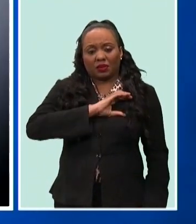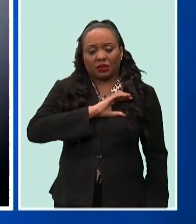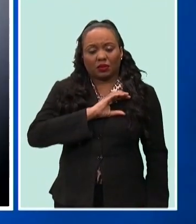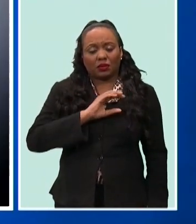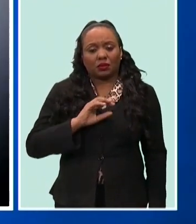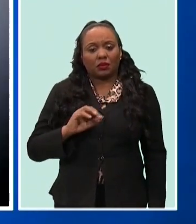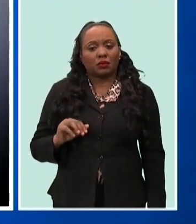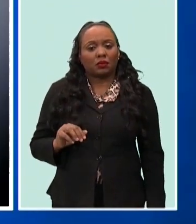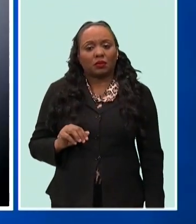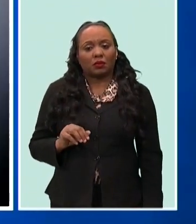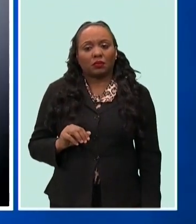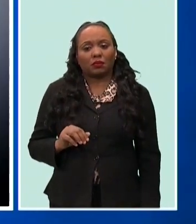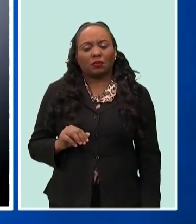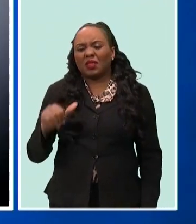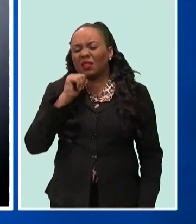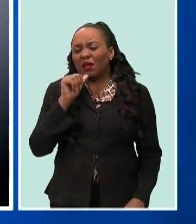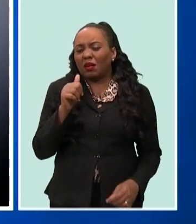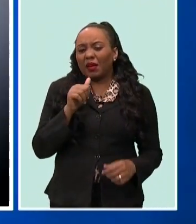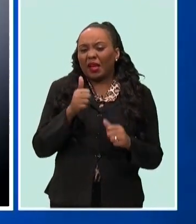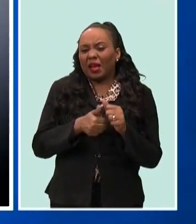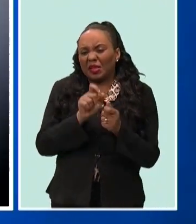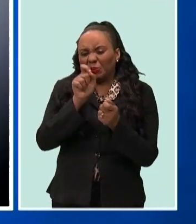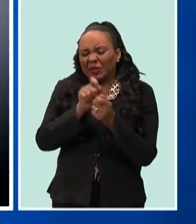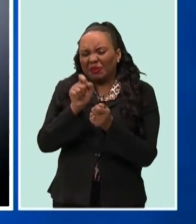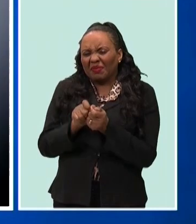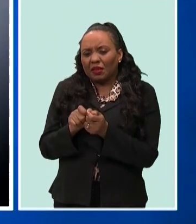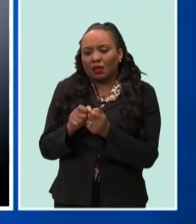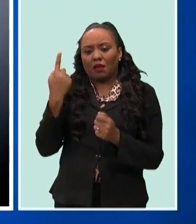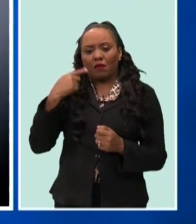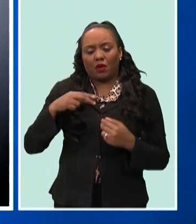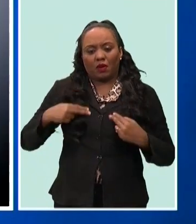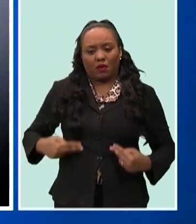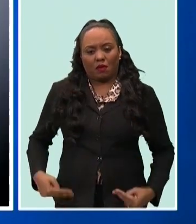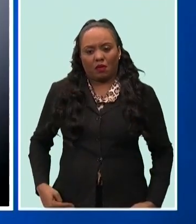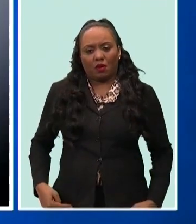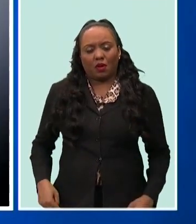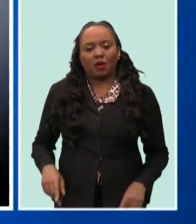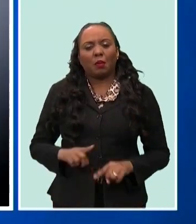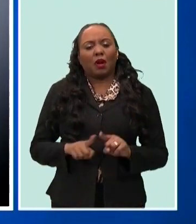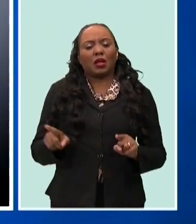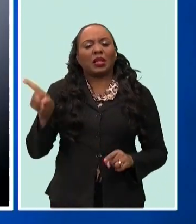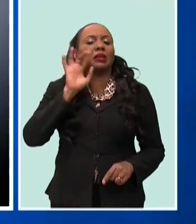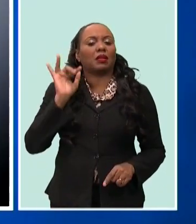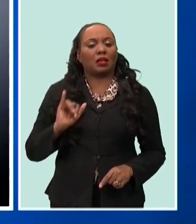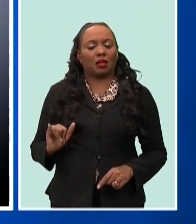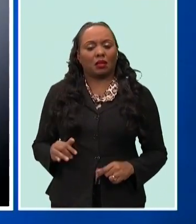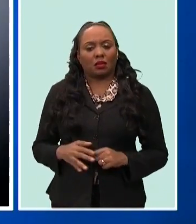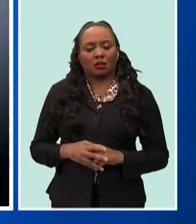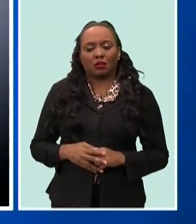not. It doesn't have all the specifications as a police pants. And